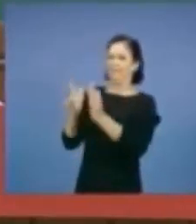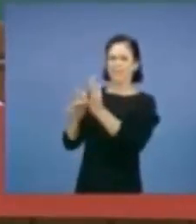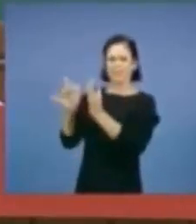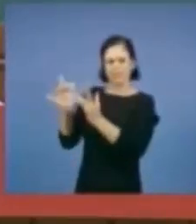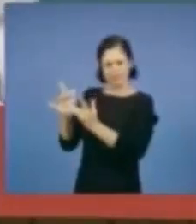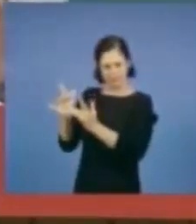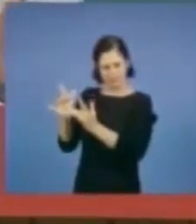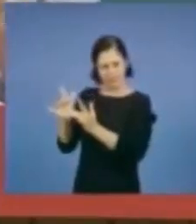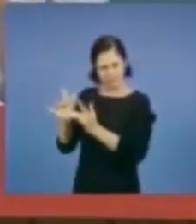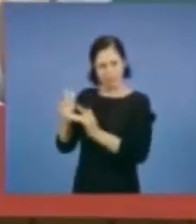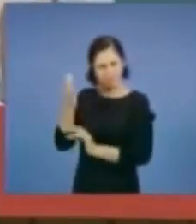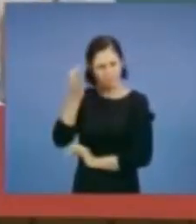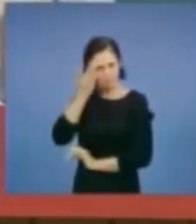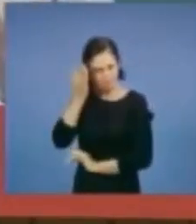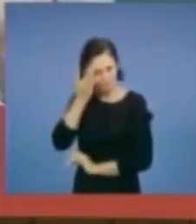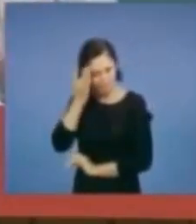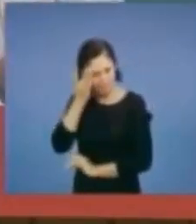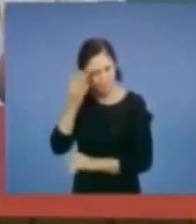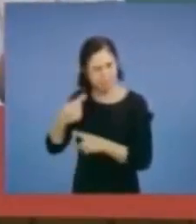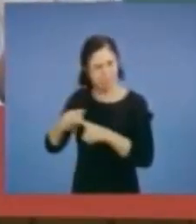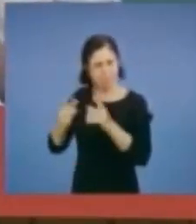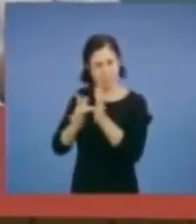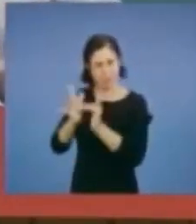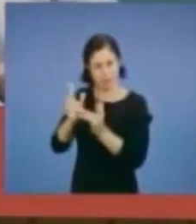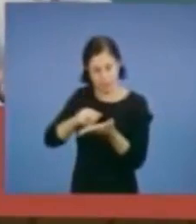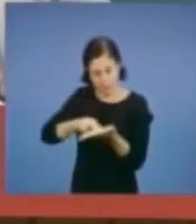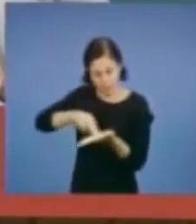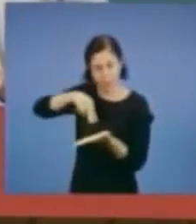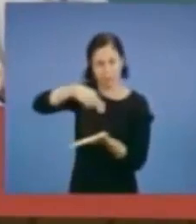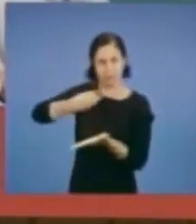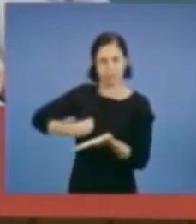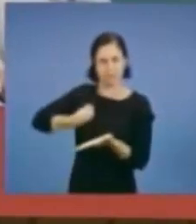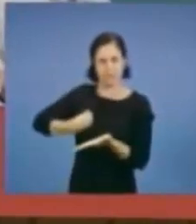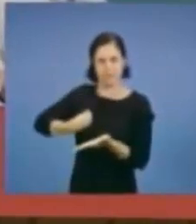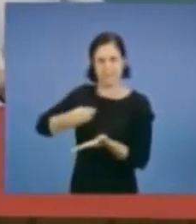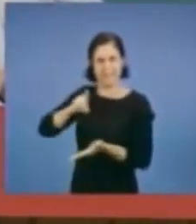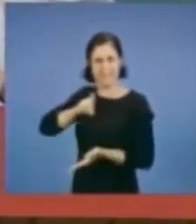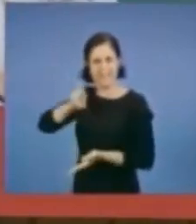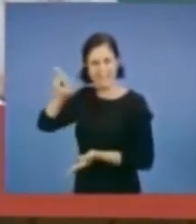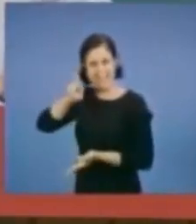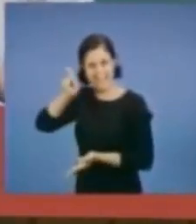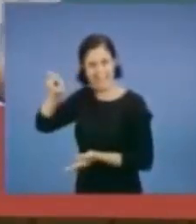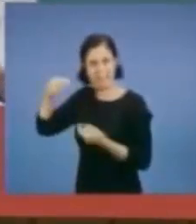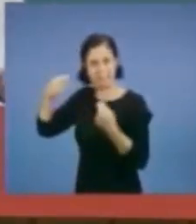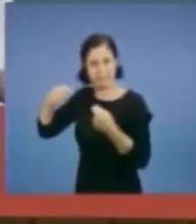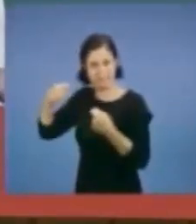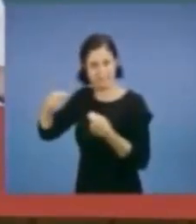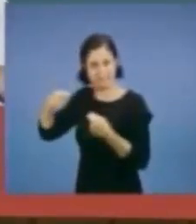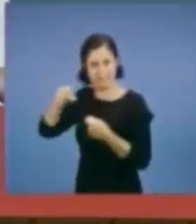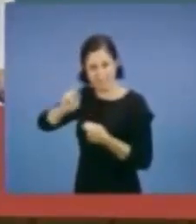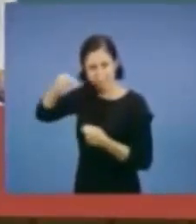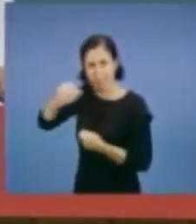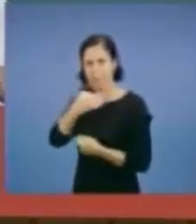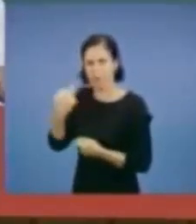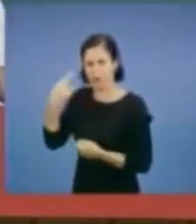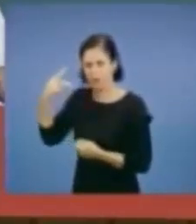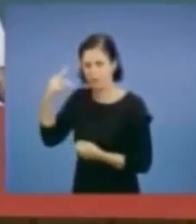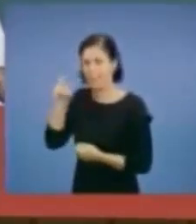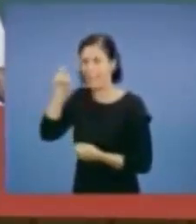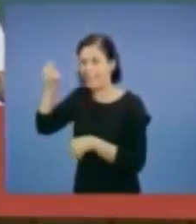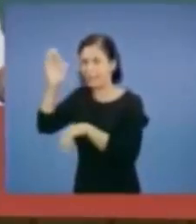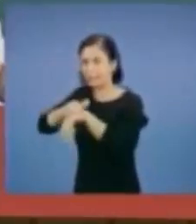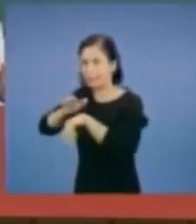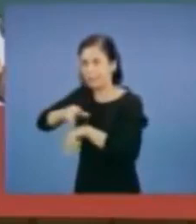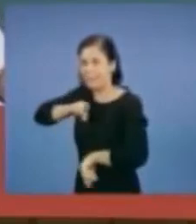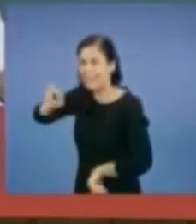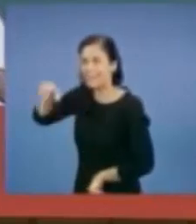now is related to this. After the resurrection of Jesus, salvation, he has to reveal himself.